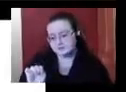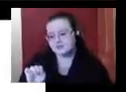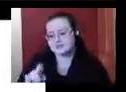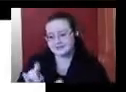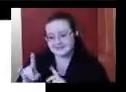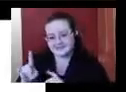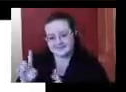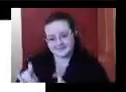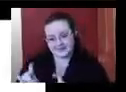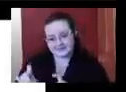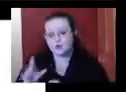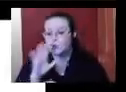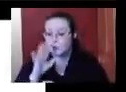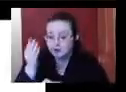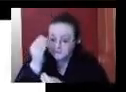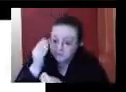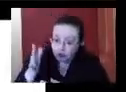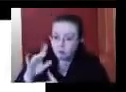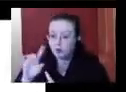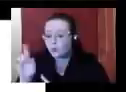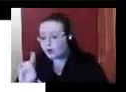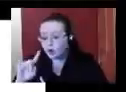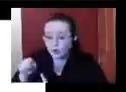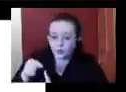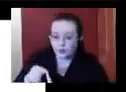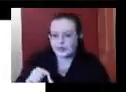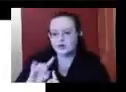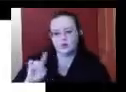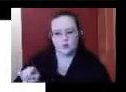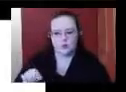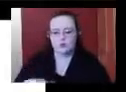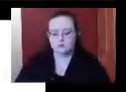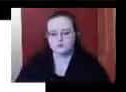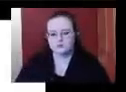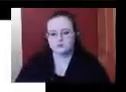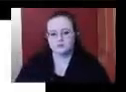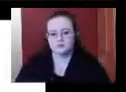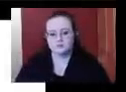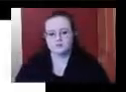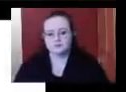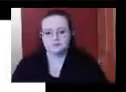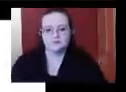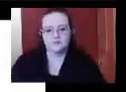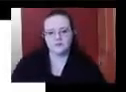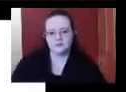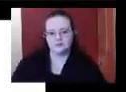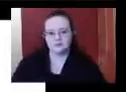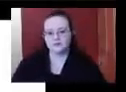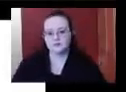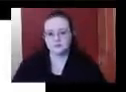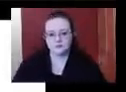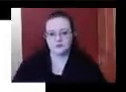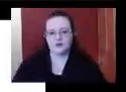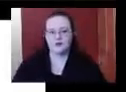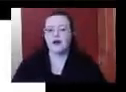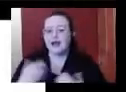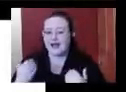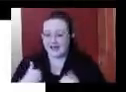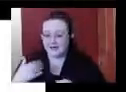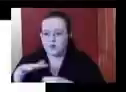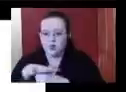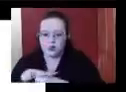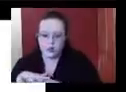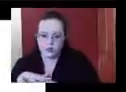tested. Currently, testing for when you meet the two criteria shown on the slide is only available at our local assessment